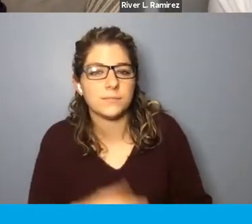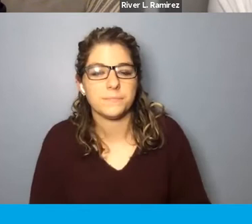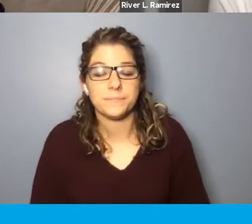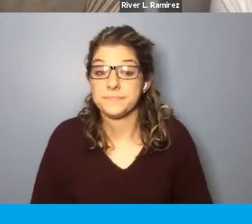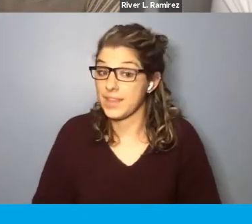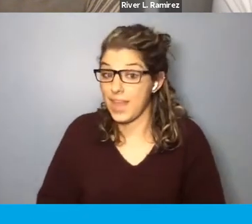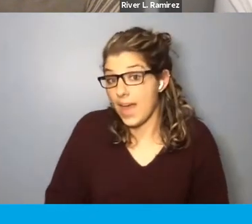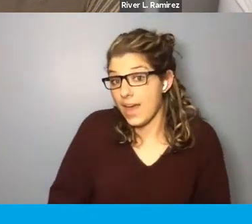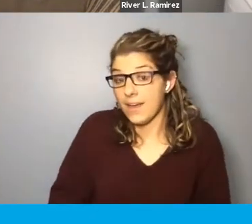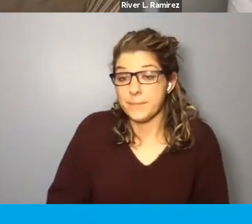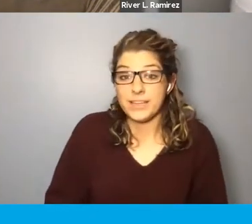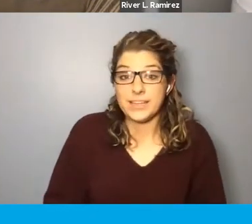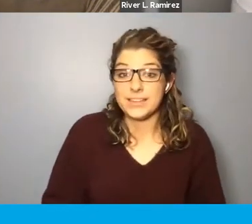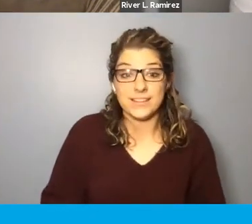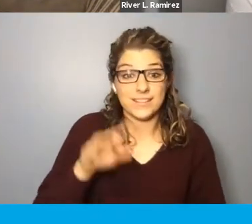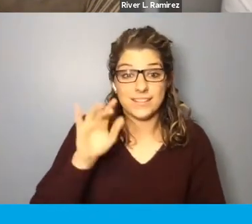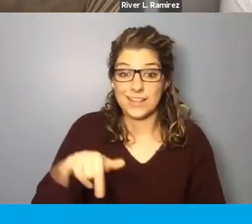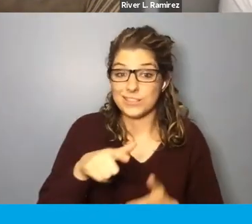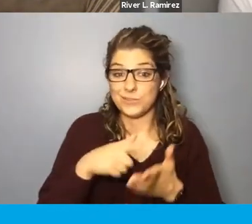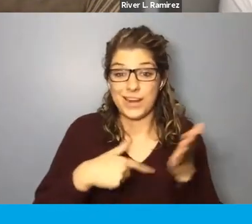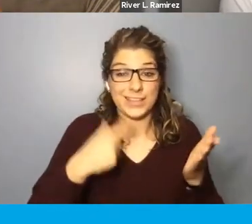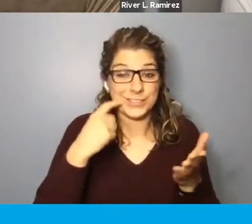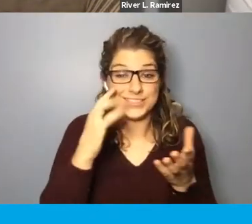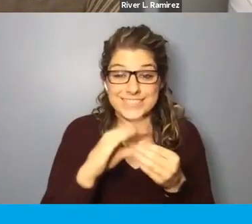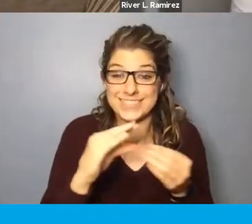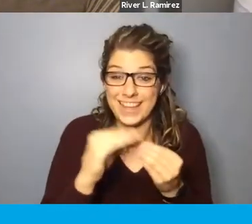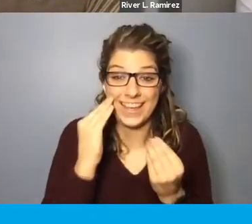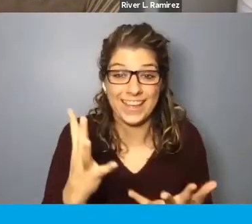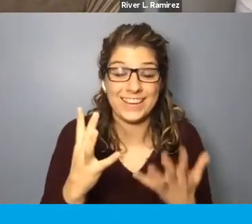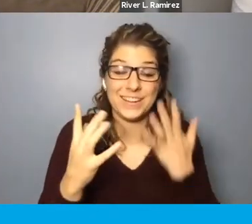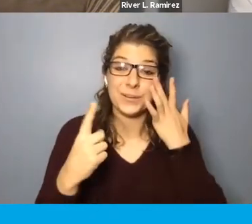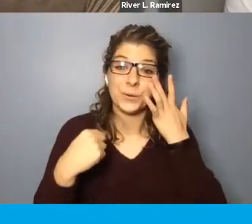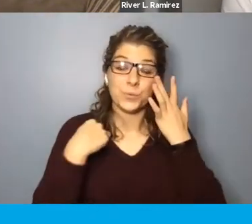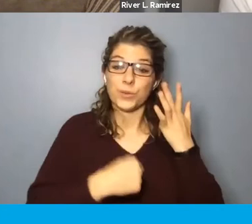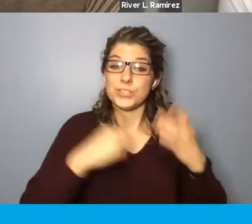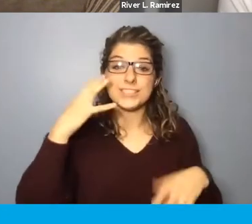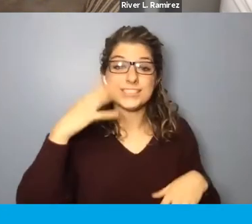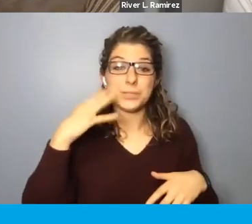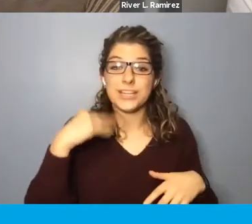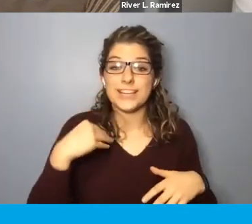Yeah, I mean, that's basically what I just said, I guess. Like, yeah, we just experienced